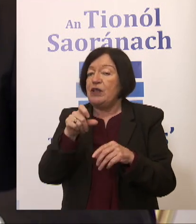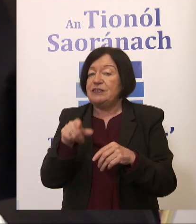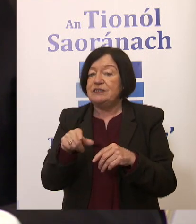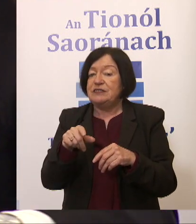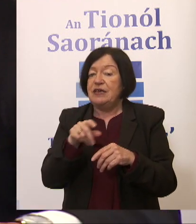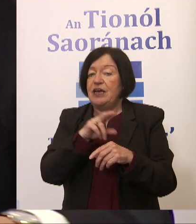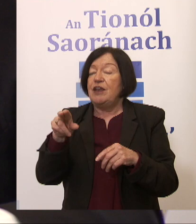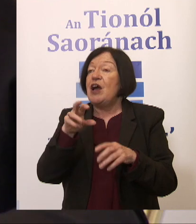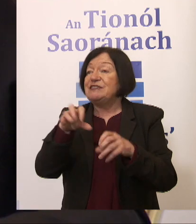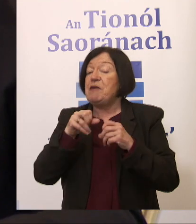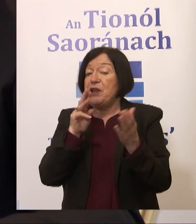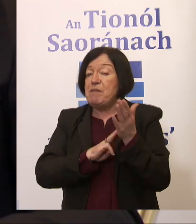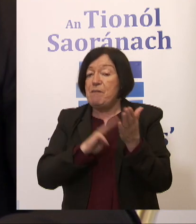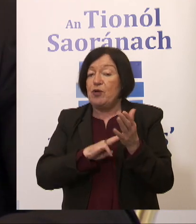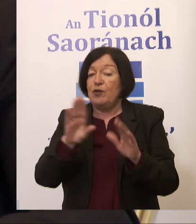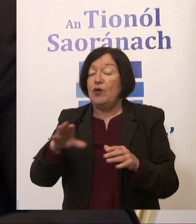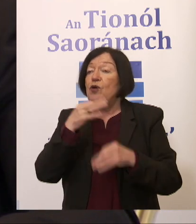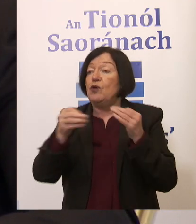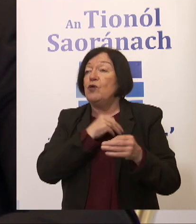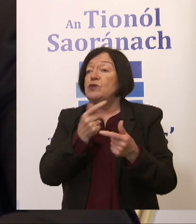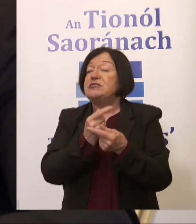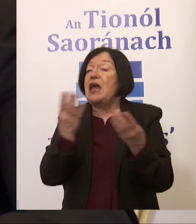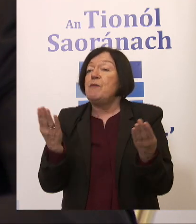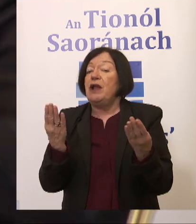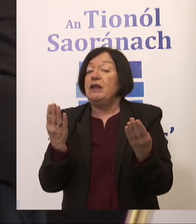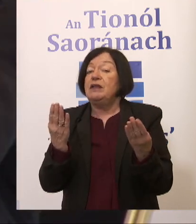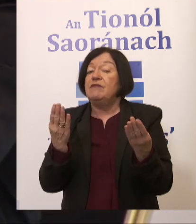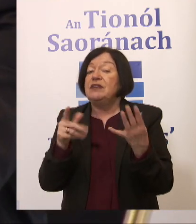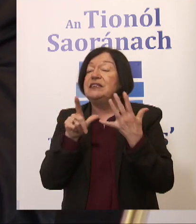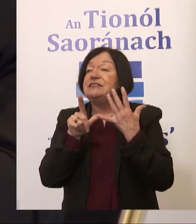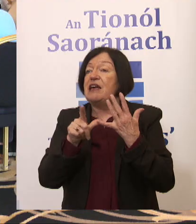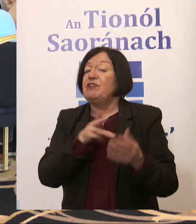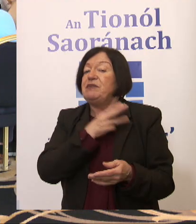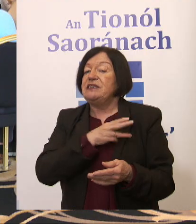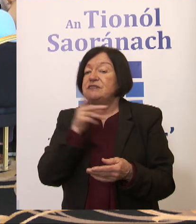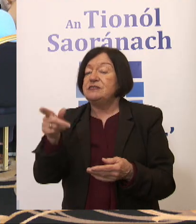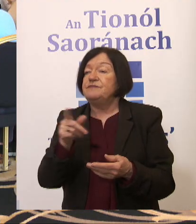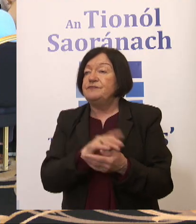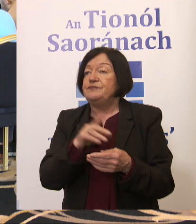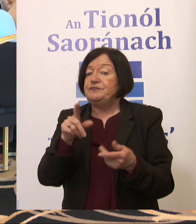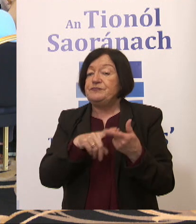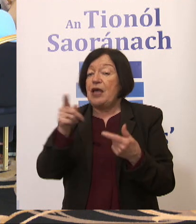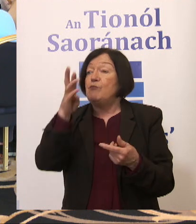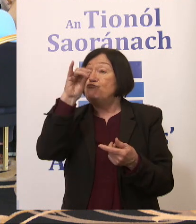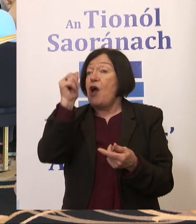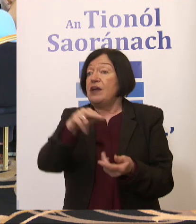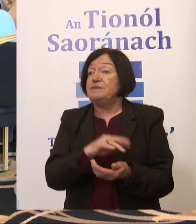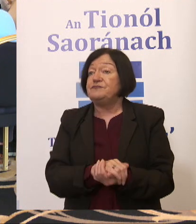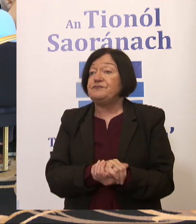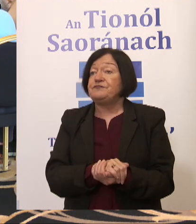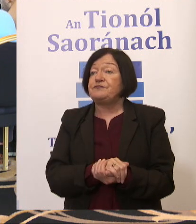the assembly member. Thank you. Go to table 7, please, and Brian.